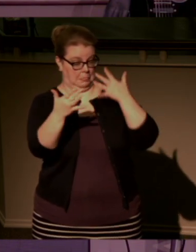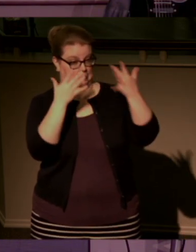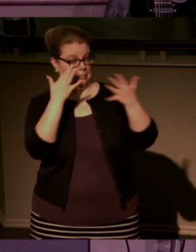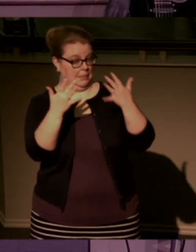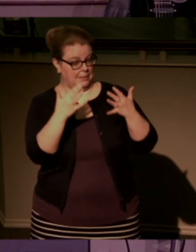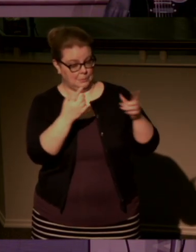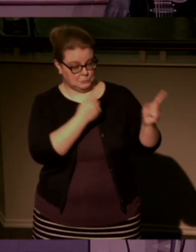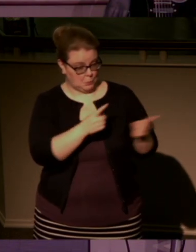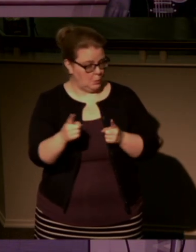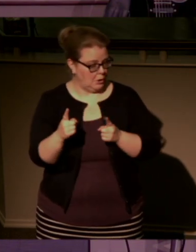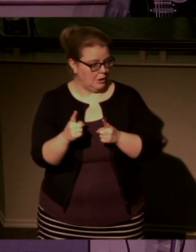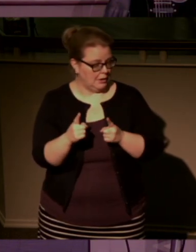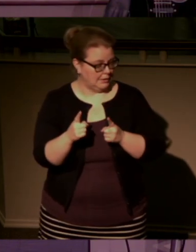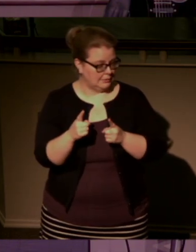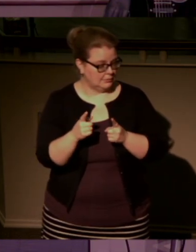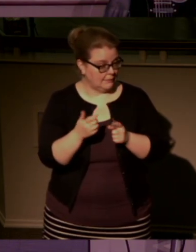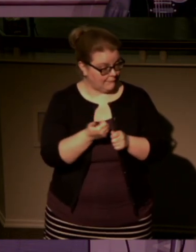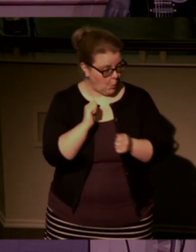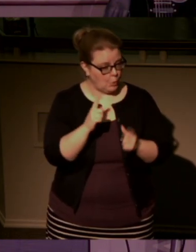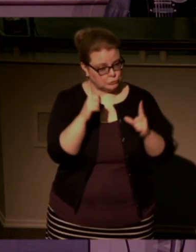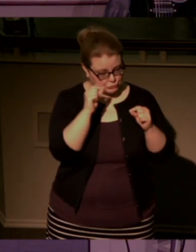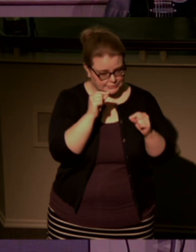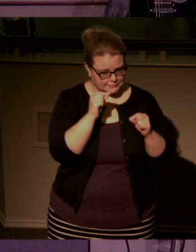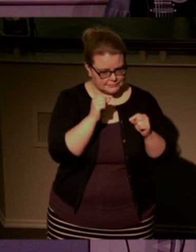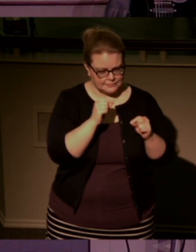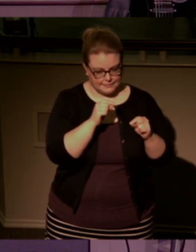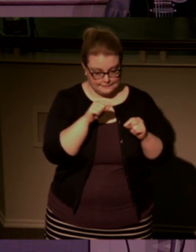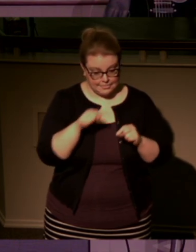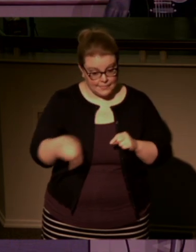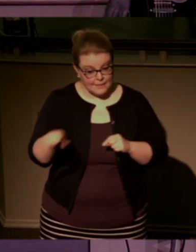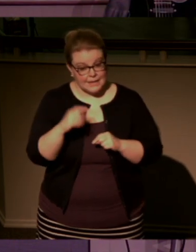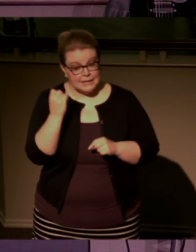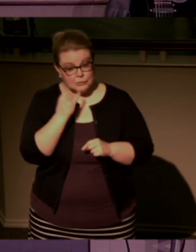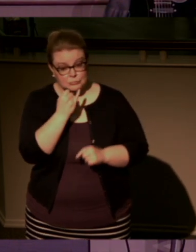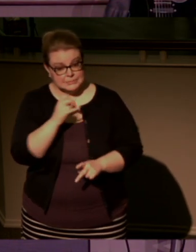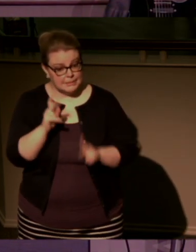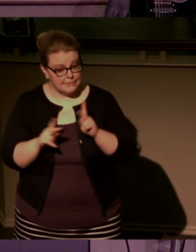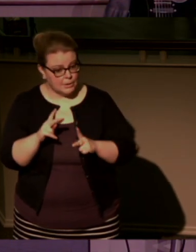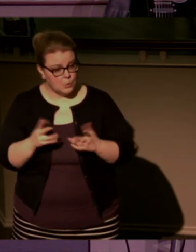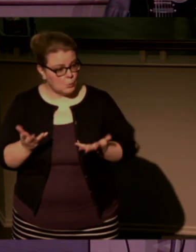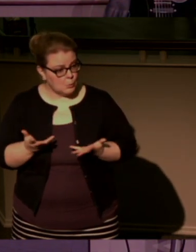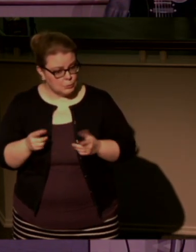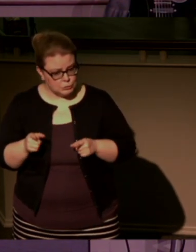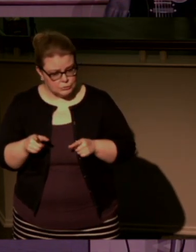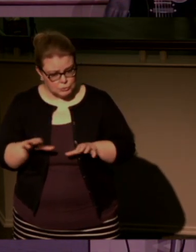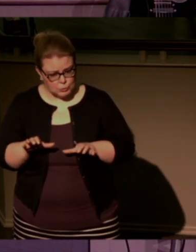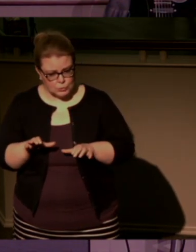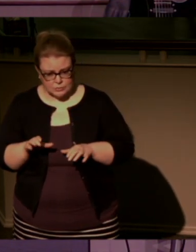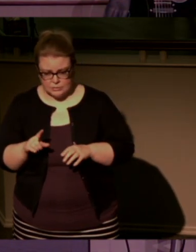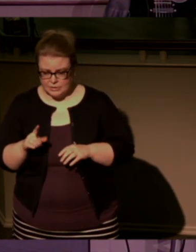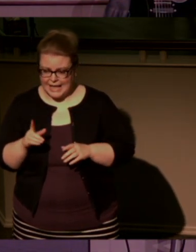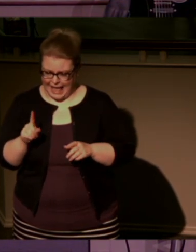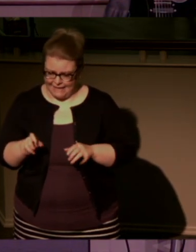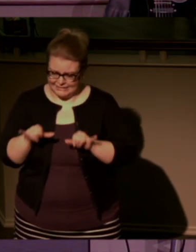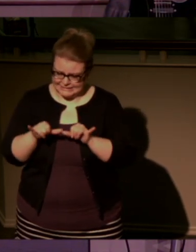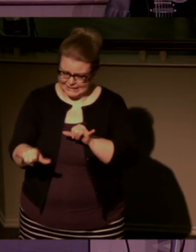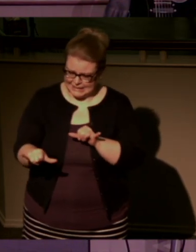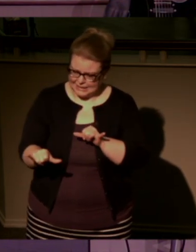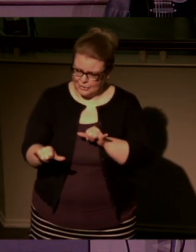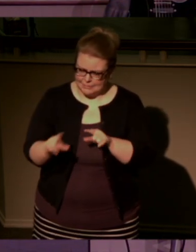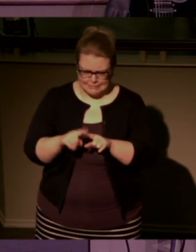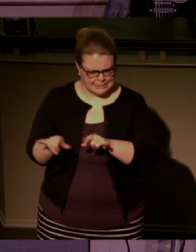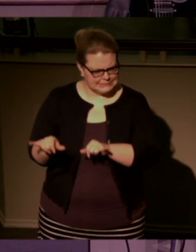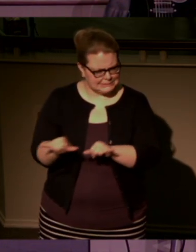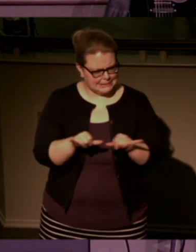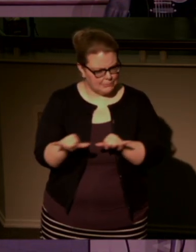on. Well, these guys got to stay there, but in one sense, that's not dissimilar from the occasion.